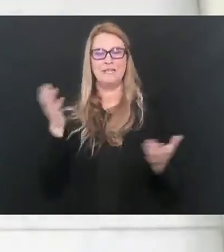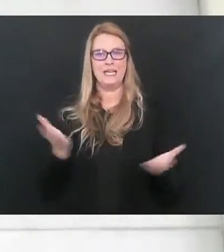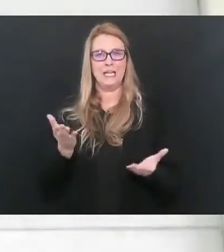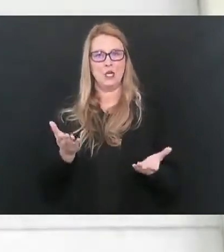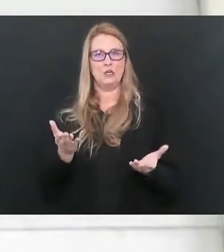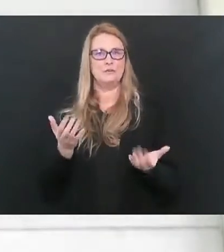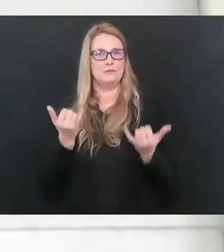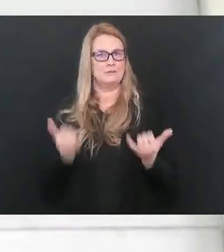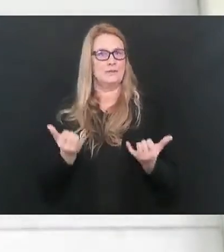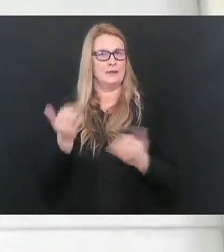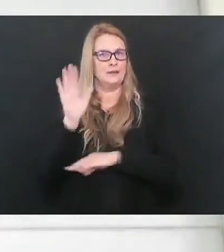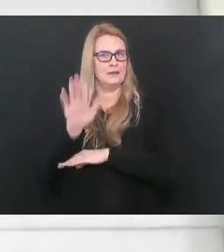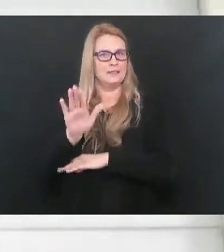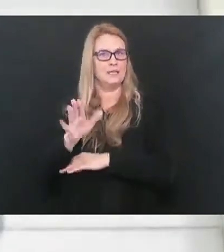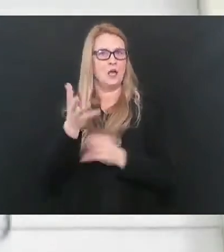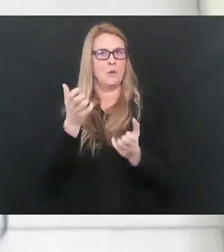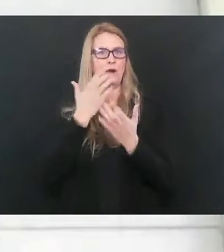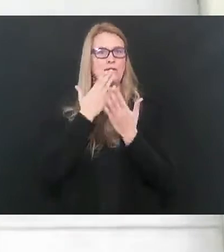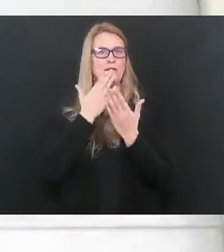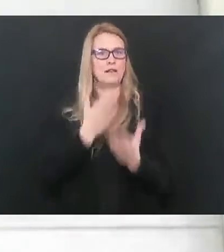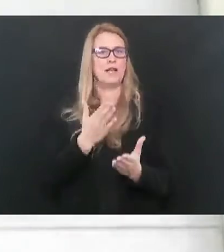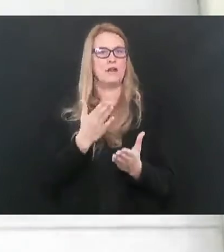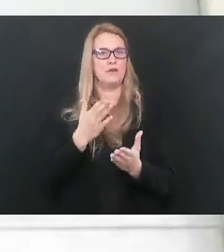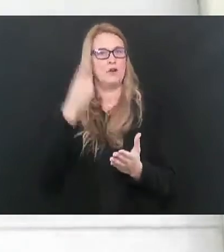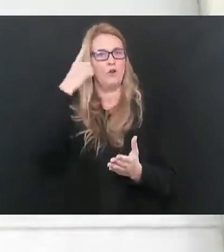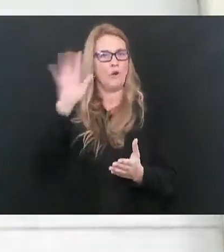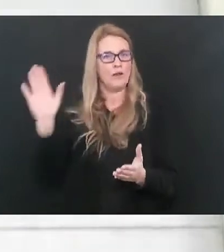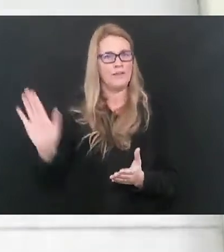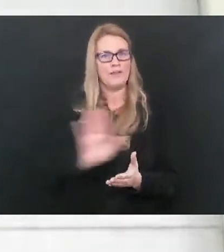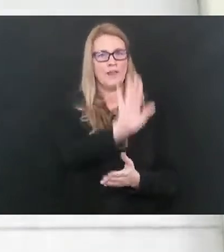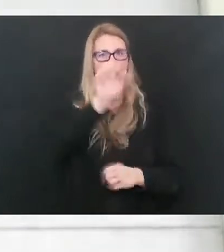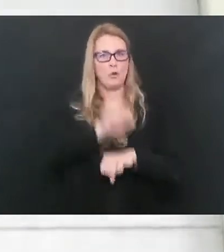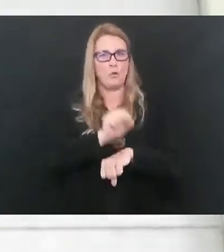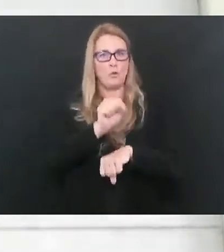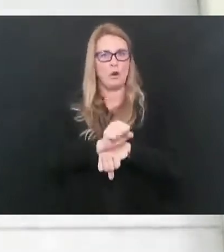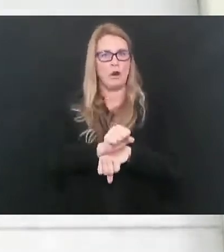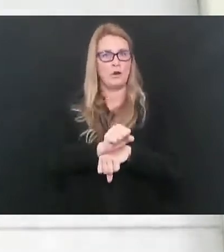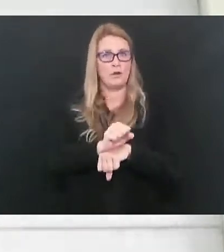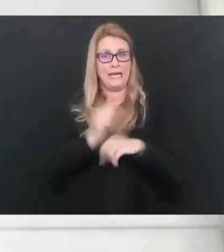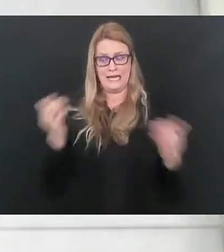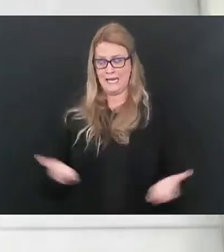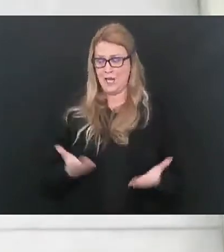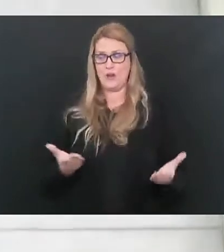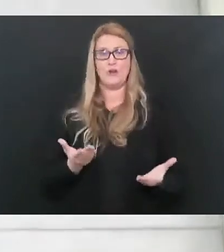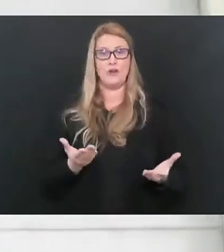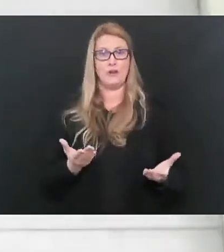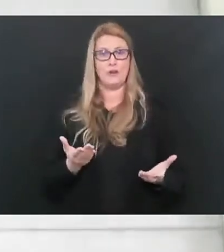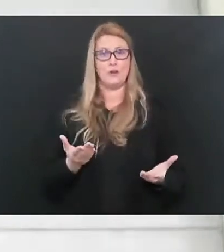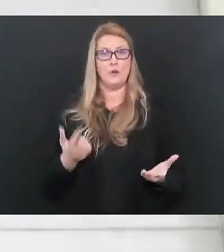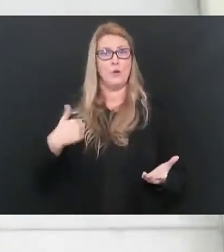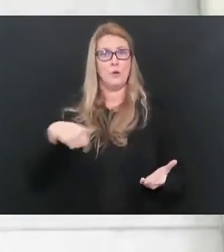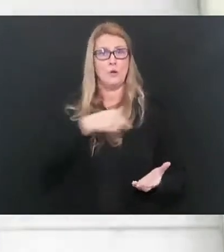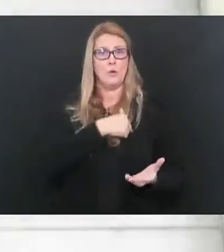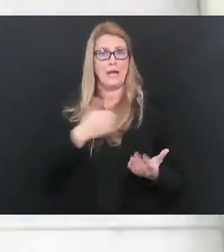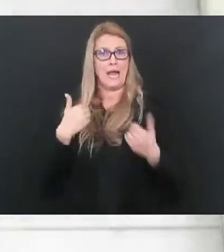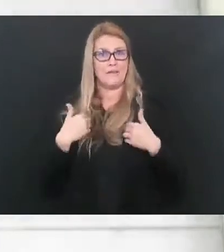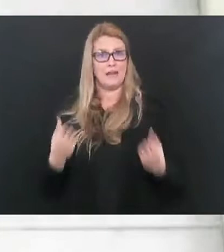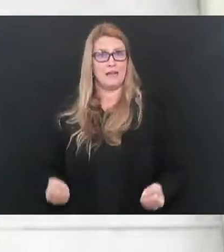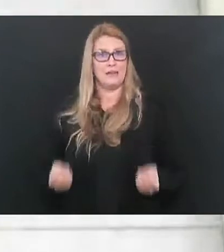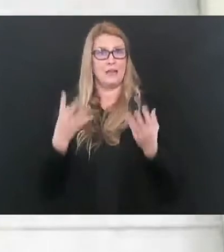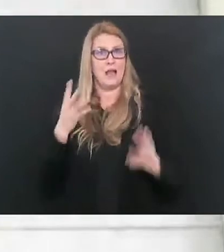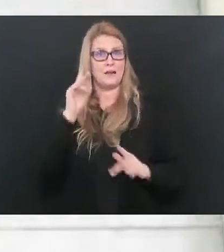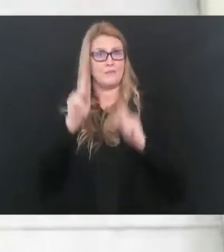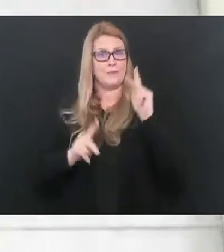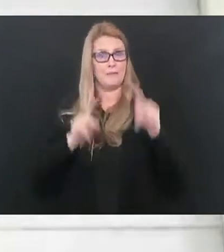to thank everyone for all their hard work that they're doing here. We have a lot of people who work here